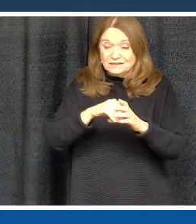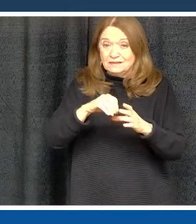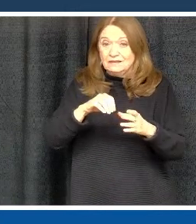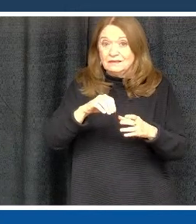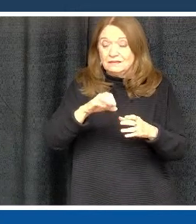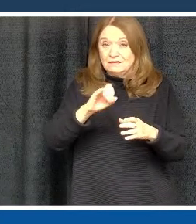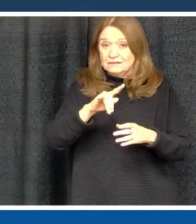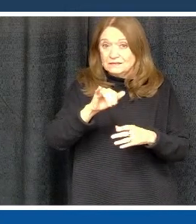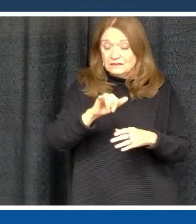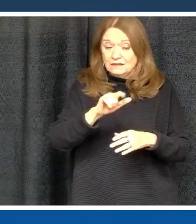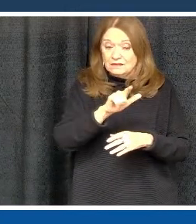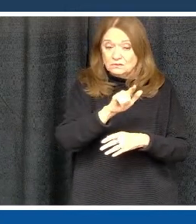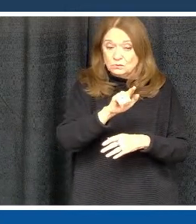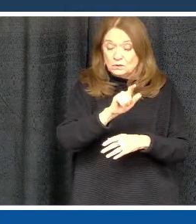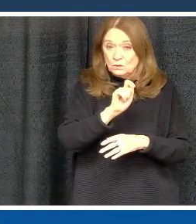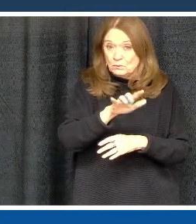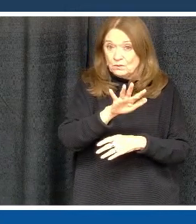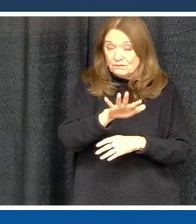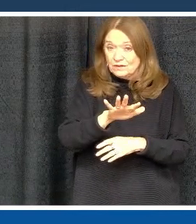a 21.5%.